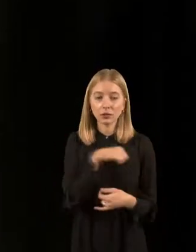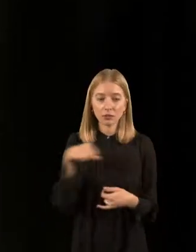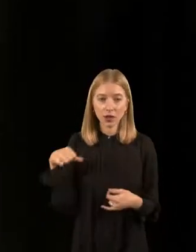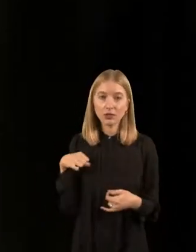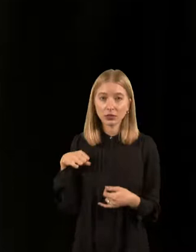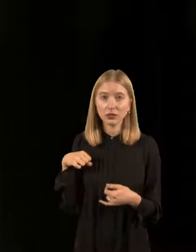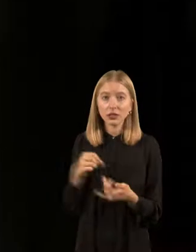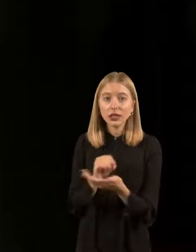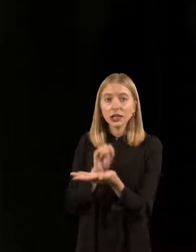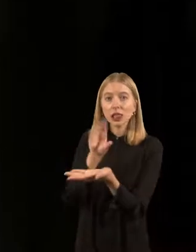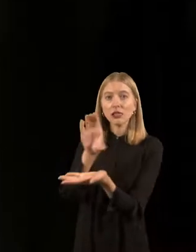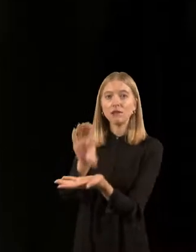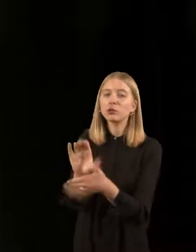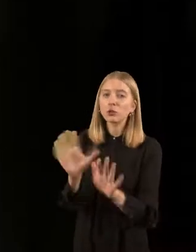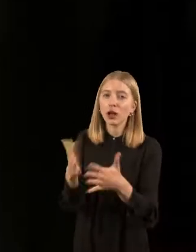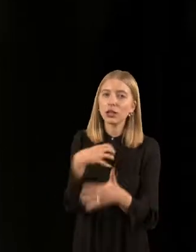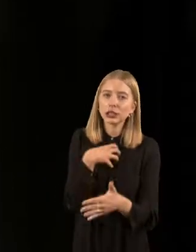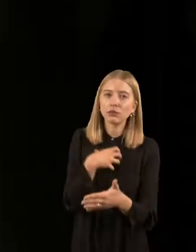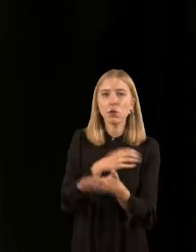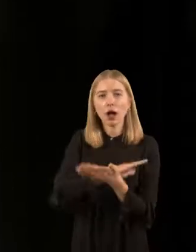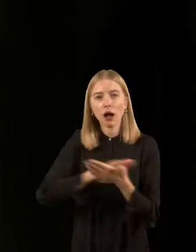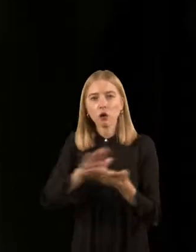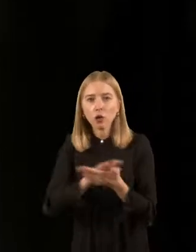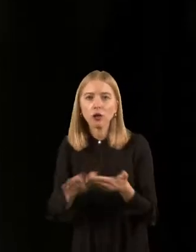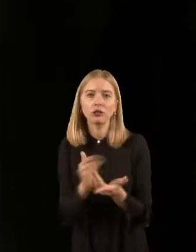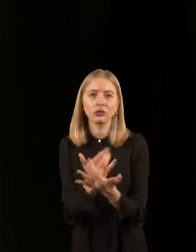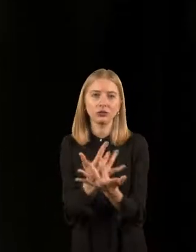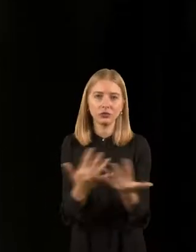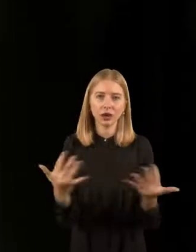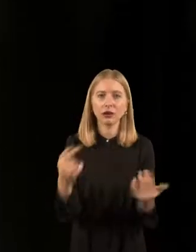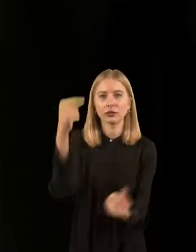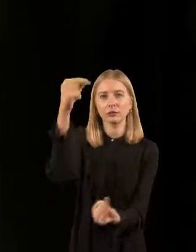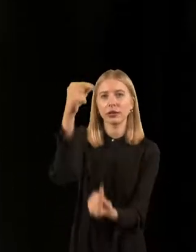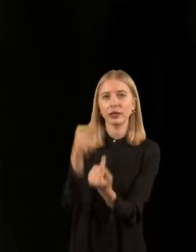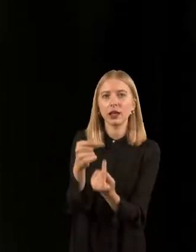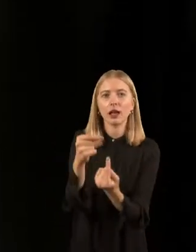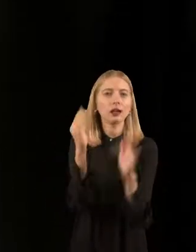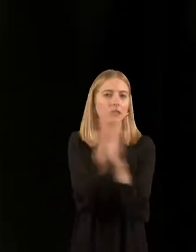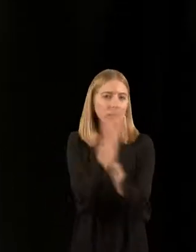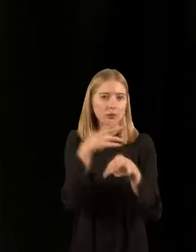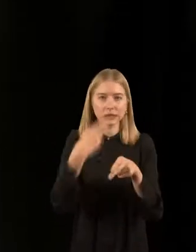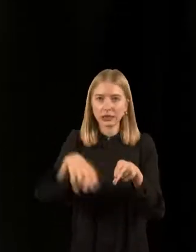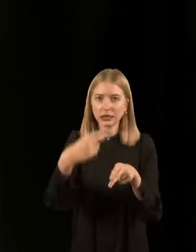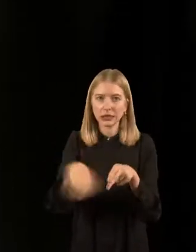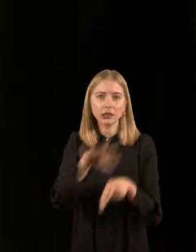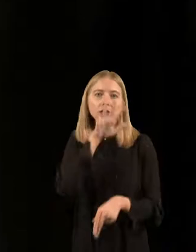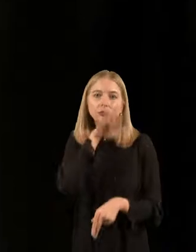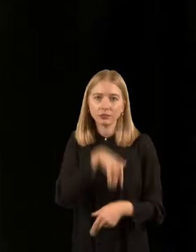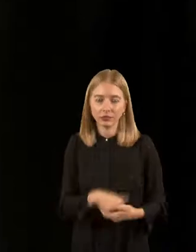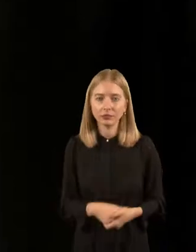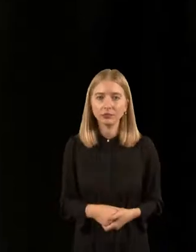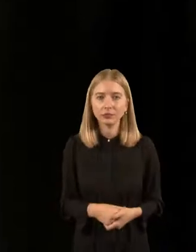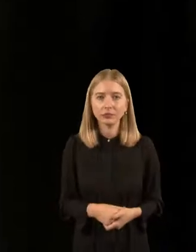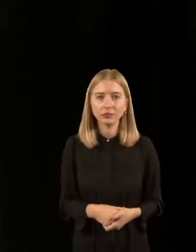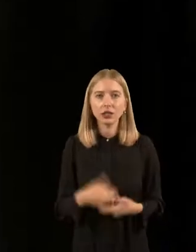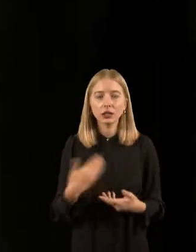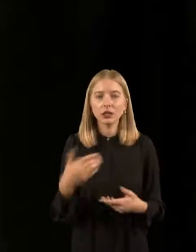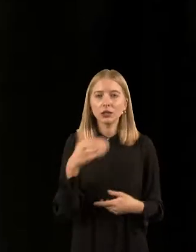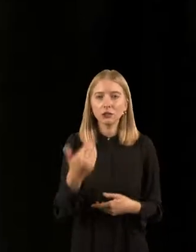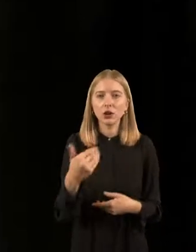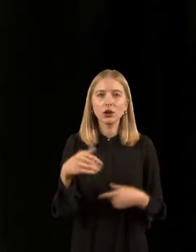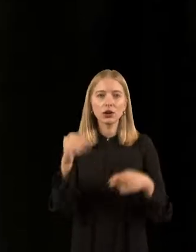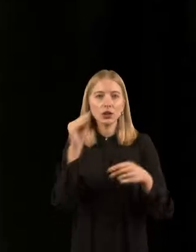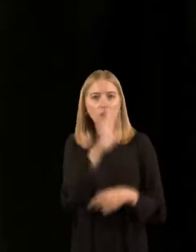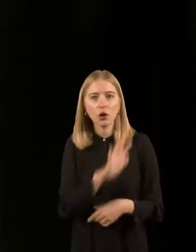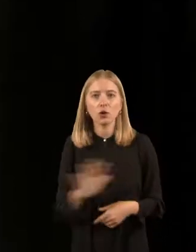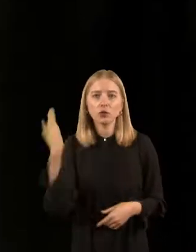OECD recommends to invest only into Green Deal compliant